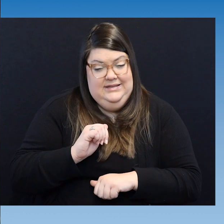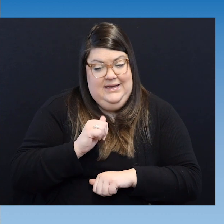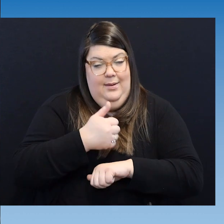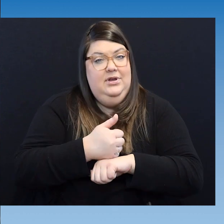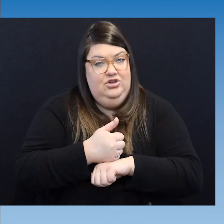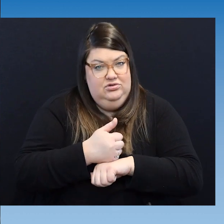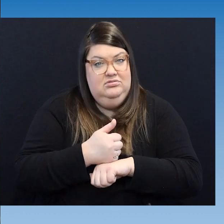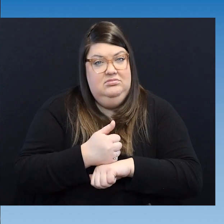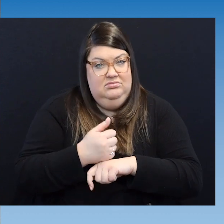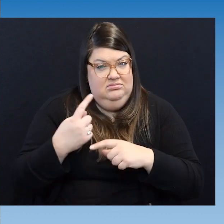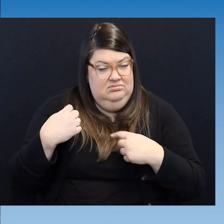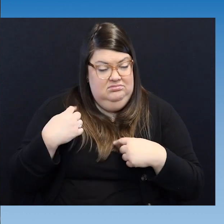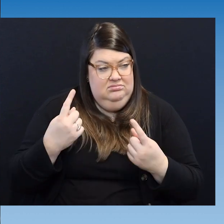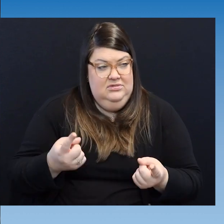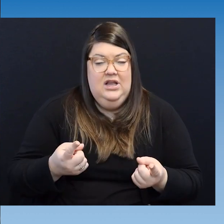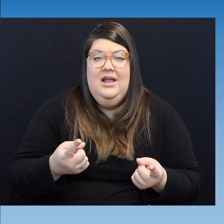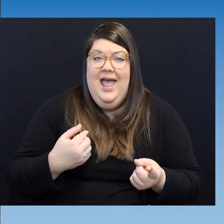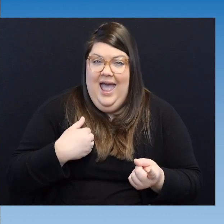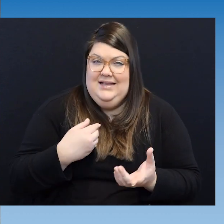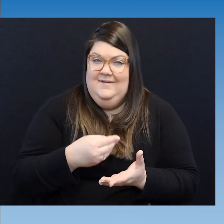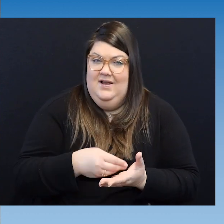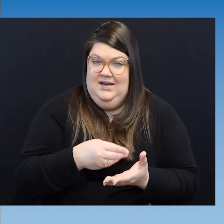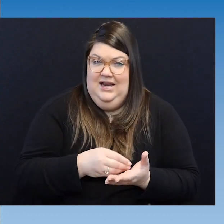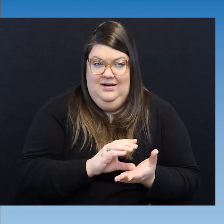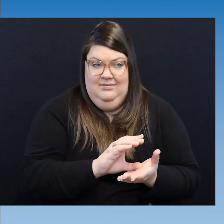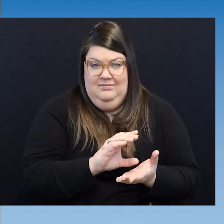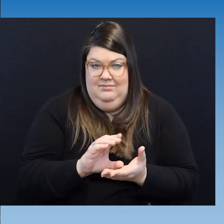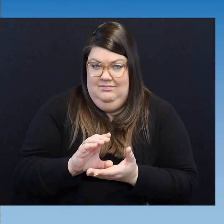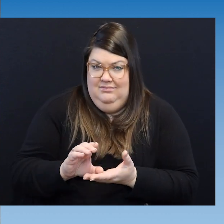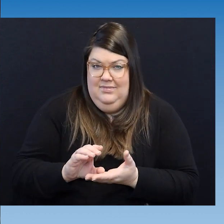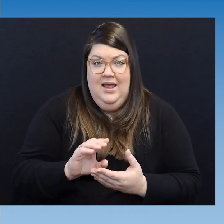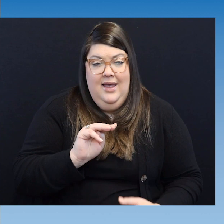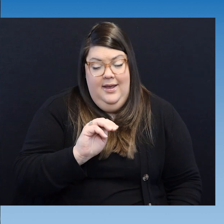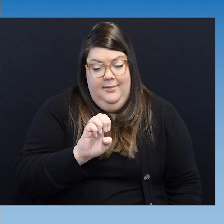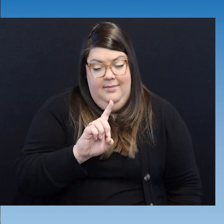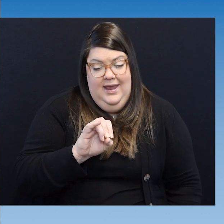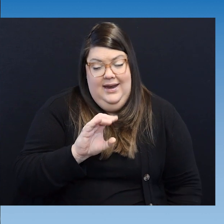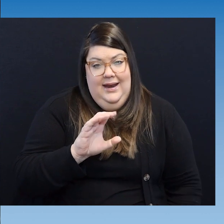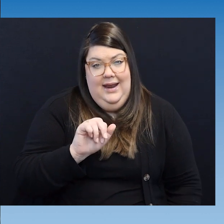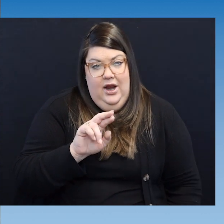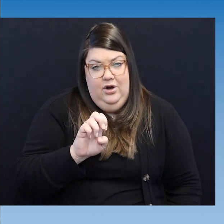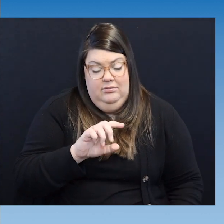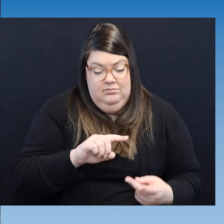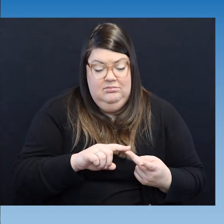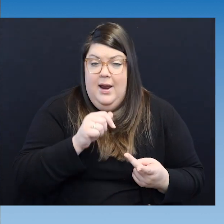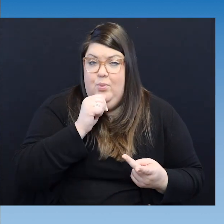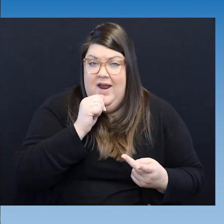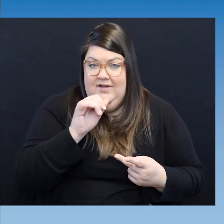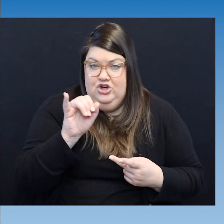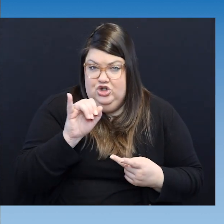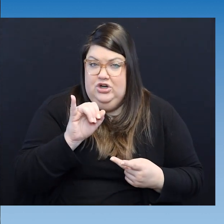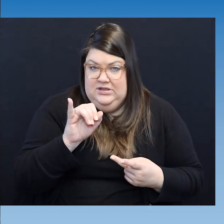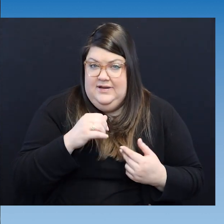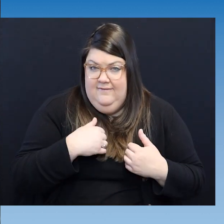has funding for the services, Medicare and private insurance. And what they do is they put a lot